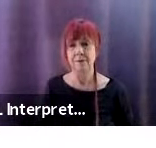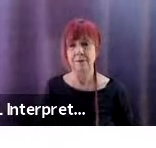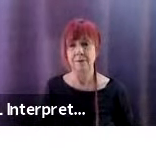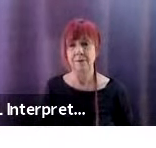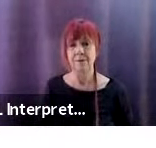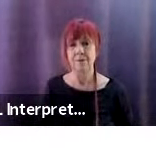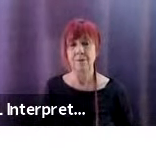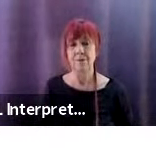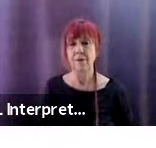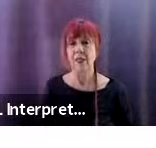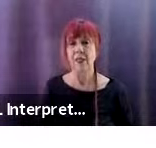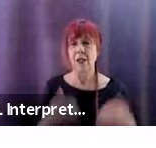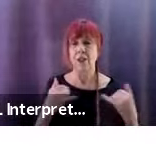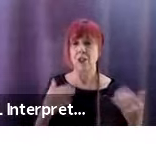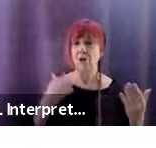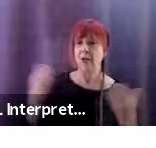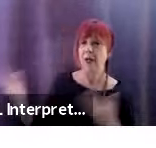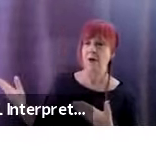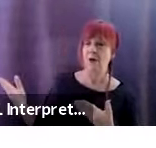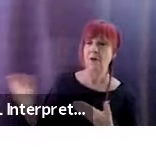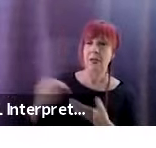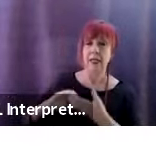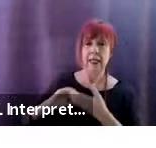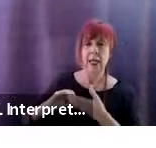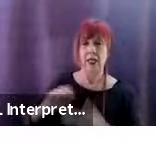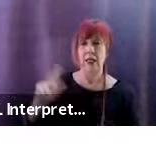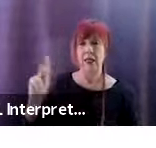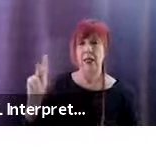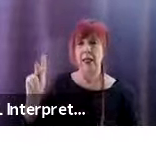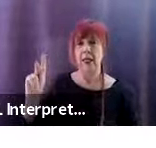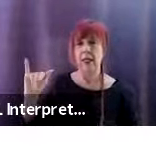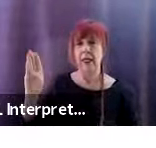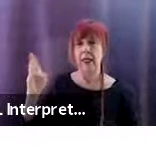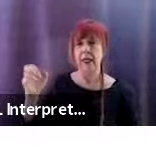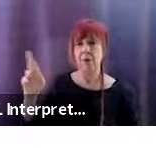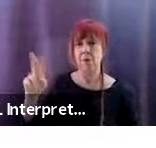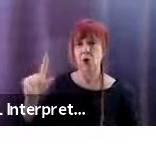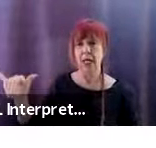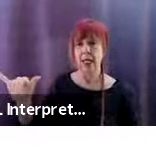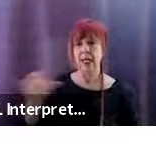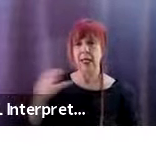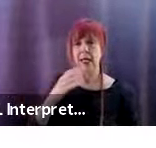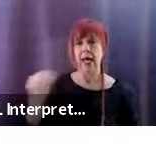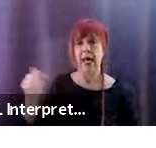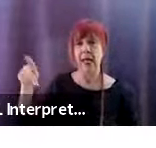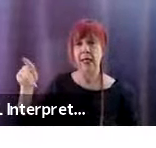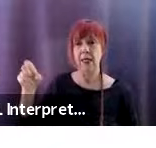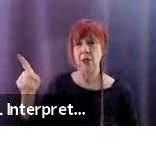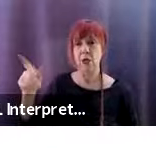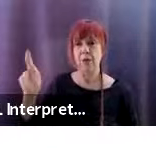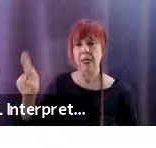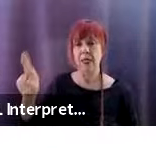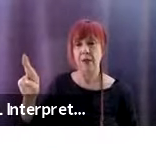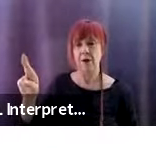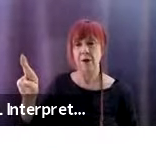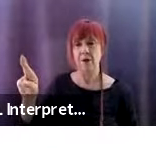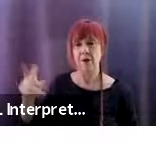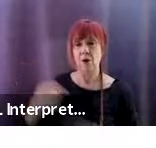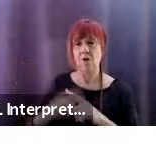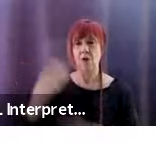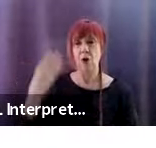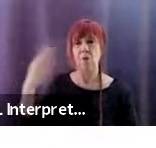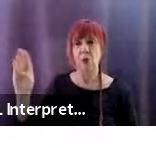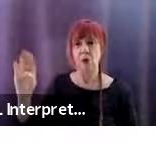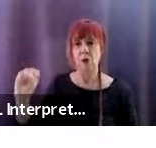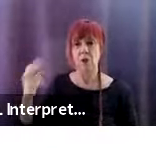And with that, I'm going to turn it over to my colleagues, Kimberly and Peter from Blue Shield, to take it from here. Well, thank you,